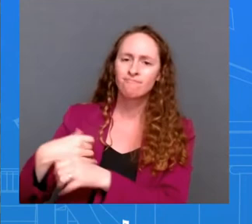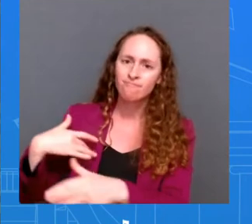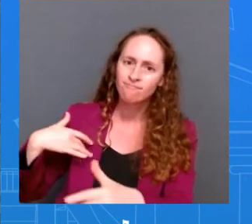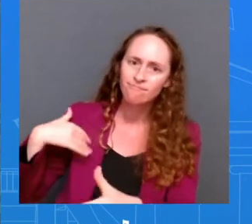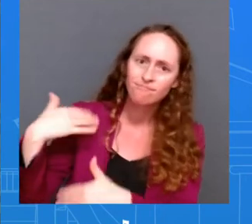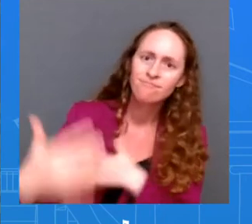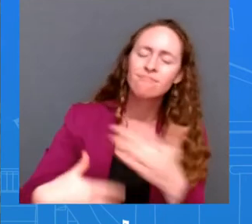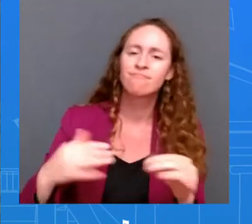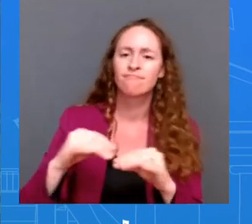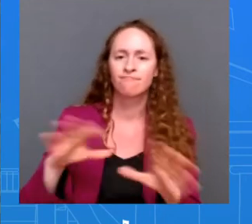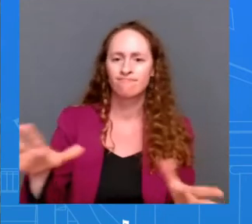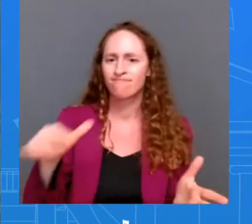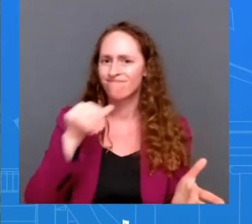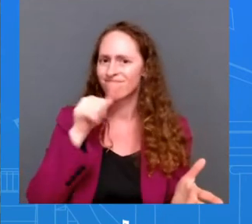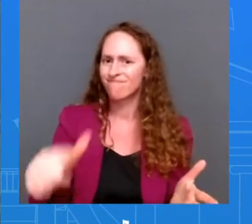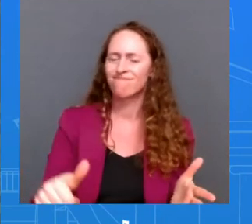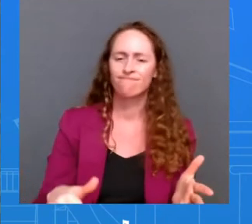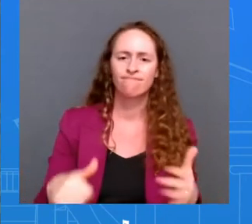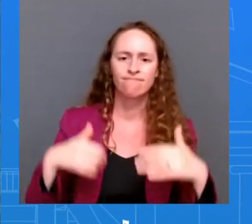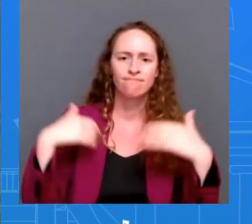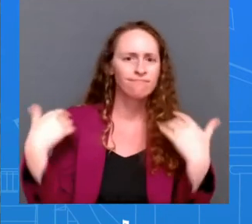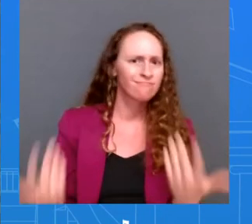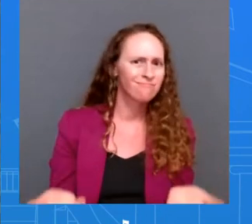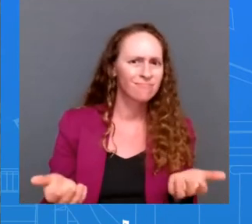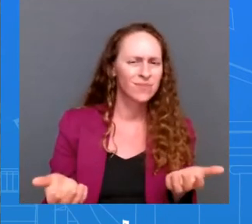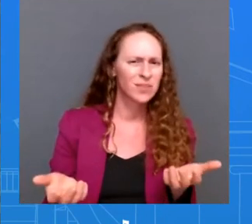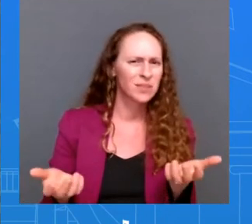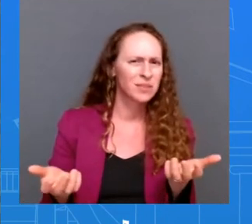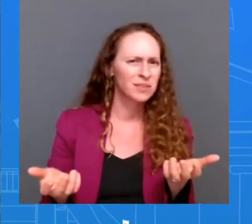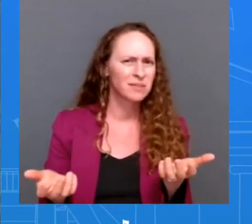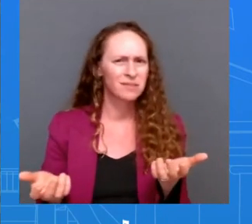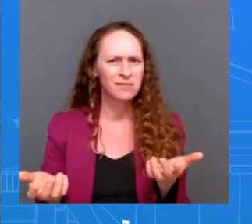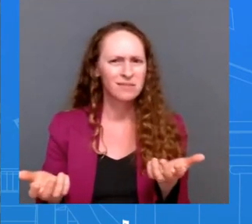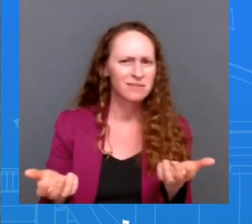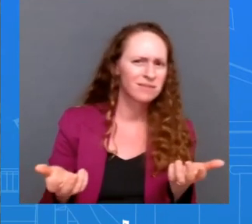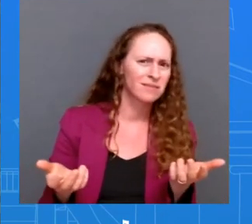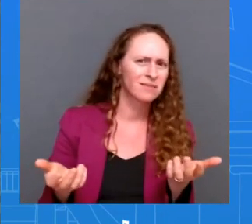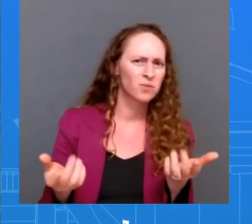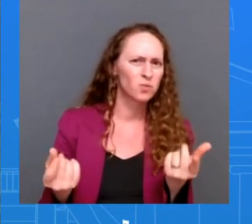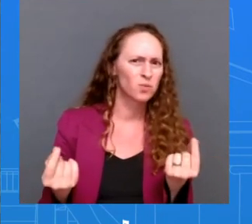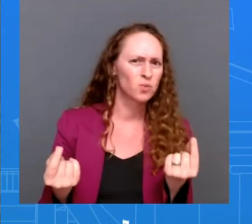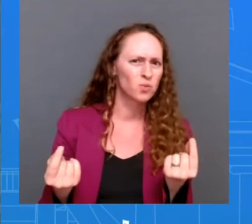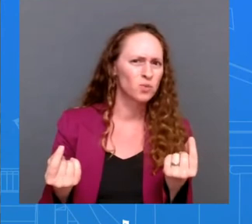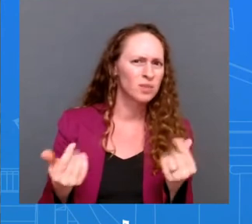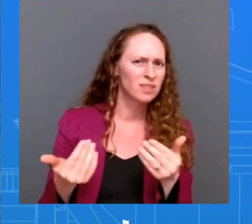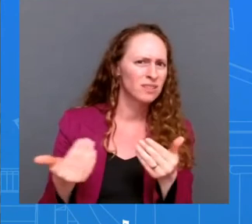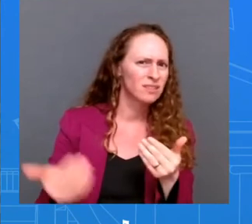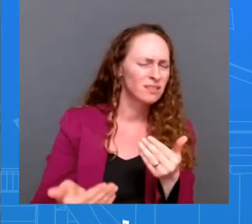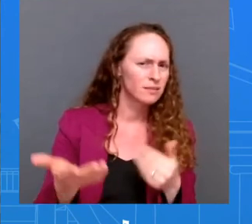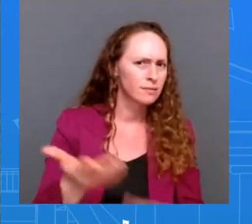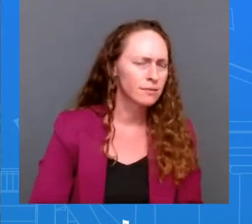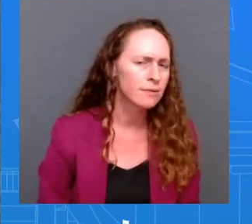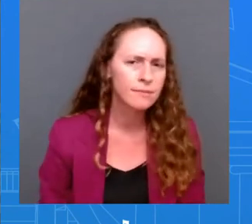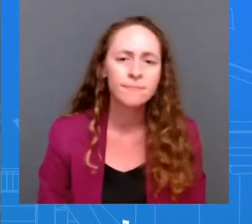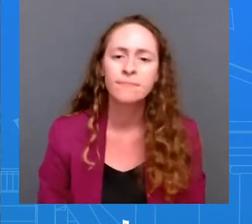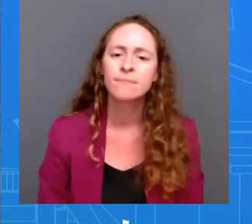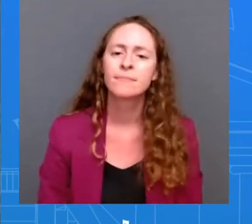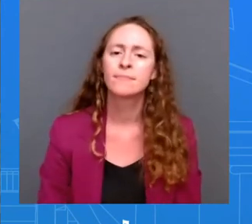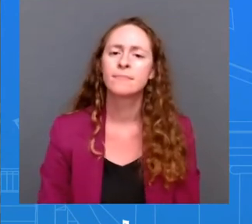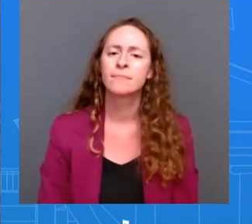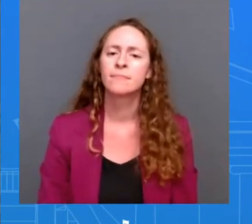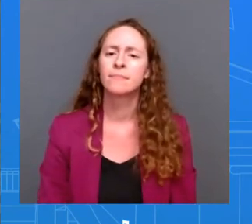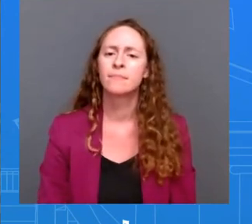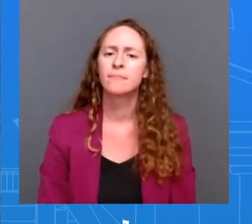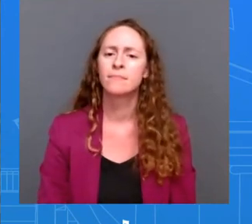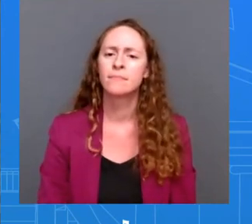back on this because this is really important. And I know that many folks have questions about this. And we are going to do everything that we